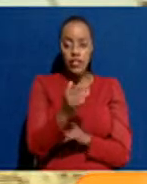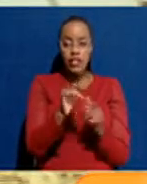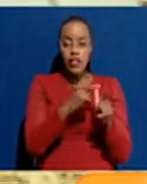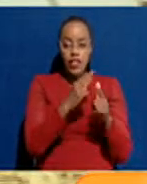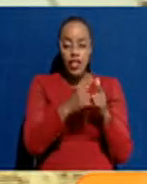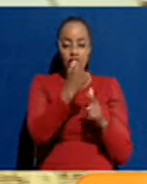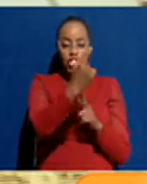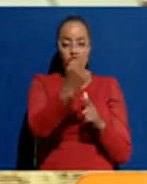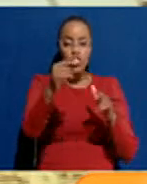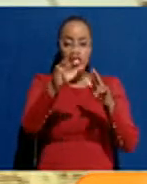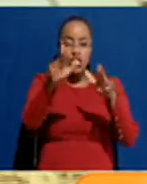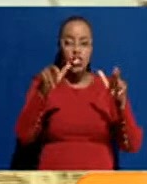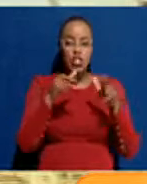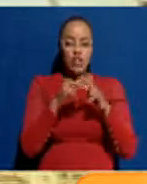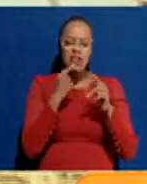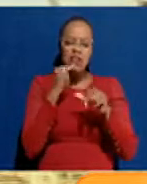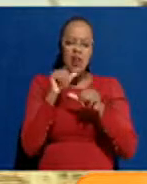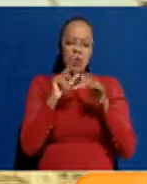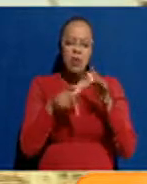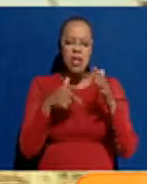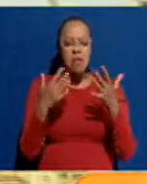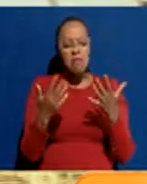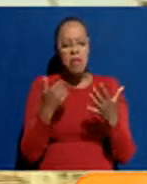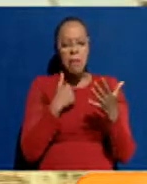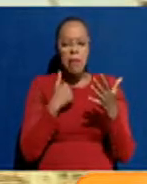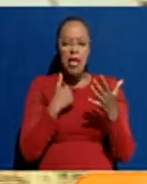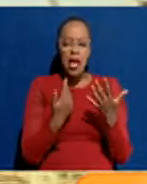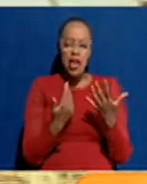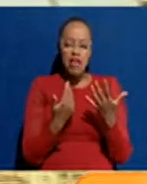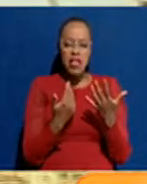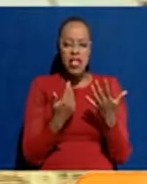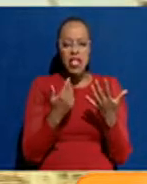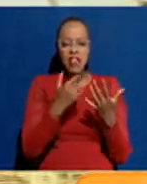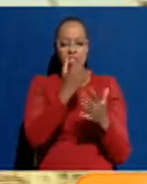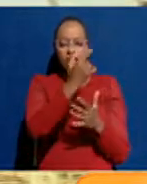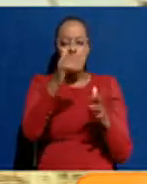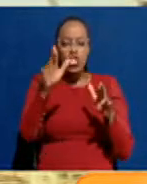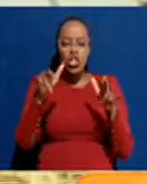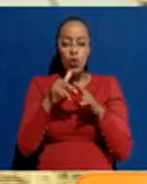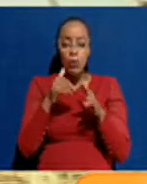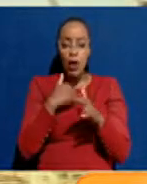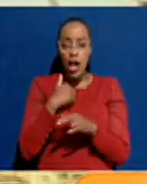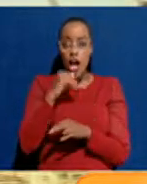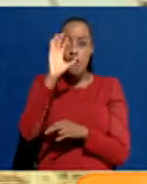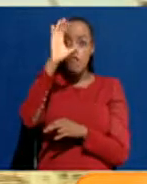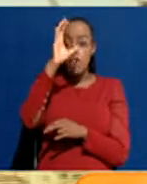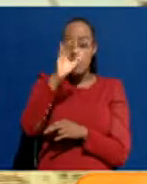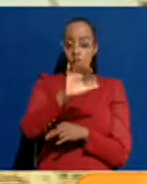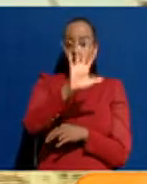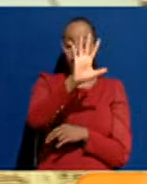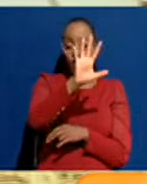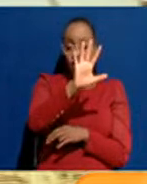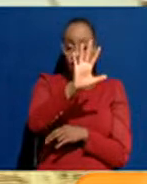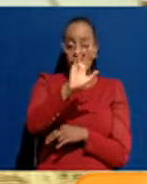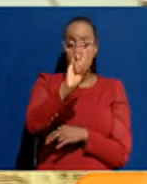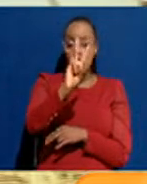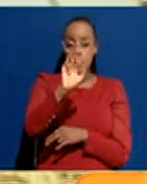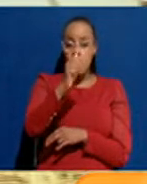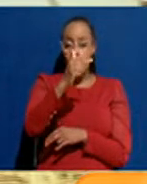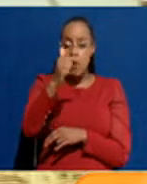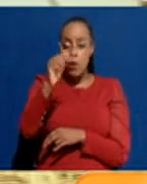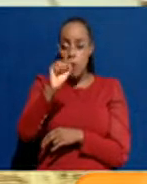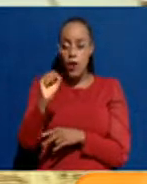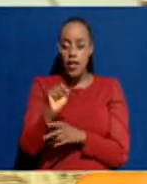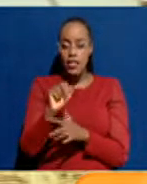each room, I'm talking about possibly even a village setting, mm-hmm. and each room you have a bulb of 5 watts, mm-hmm. that